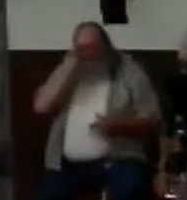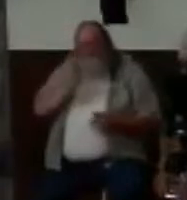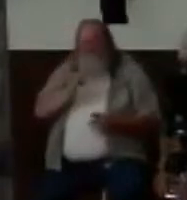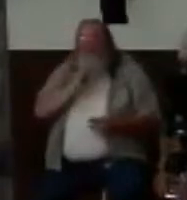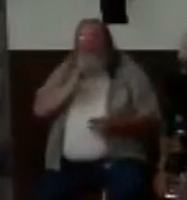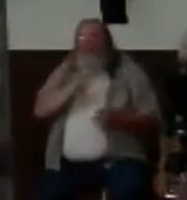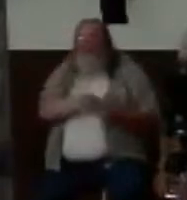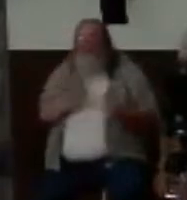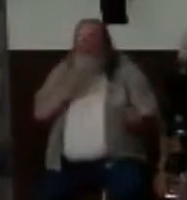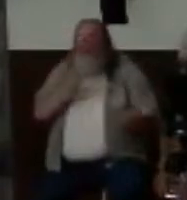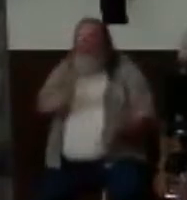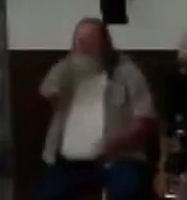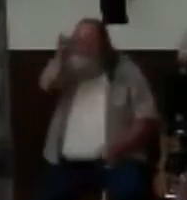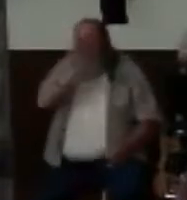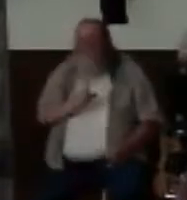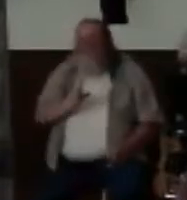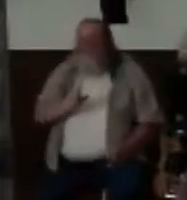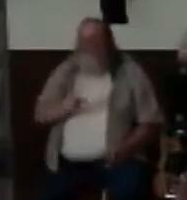me.